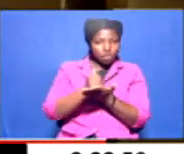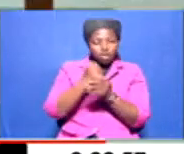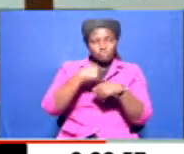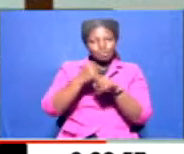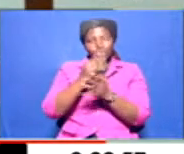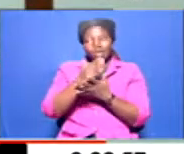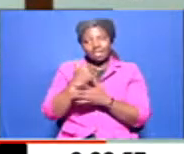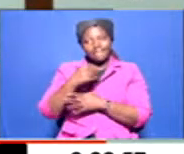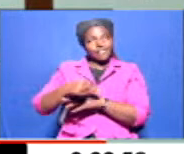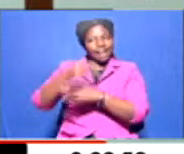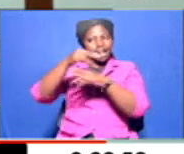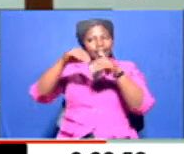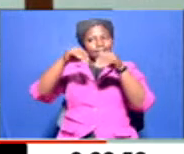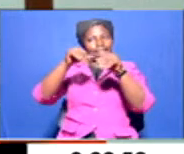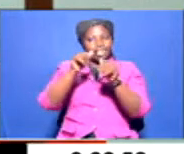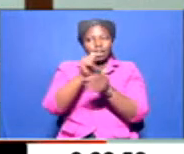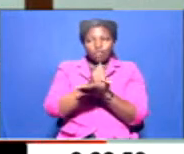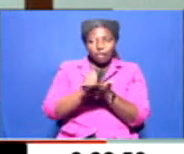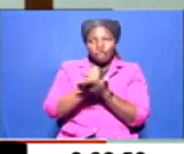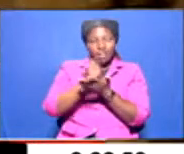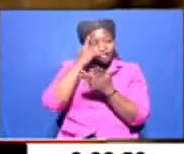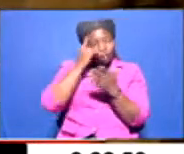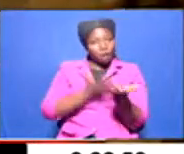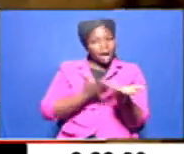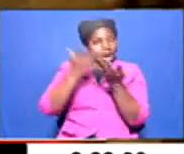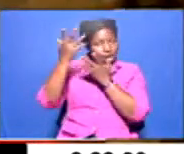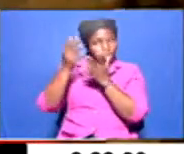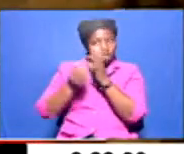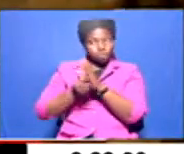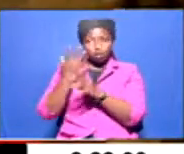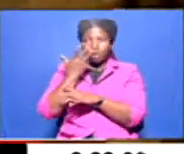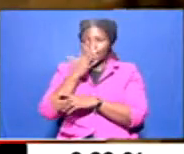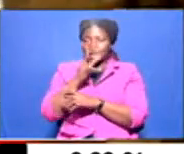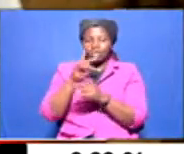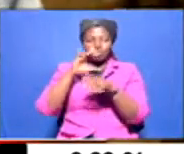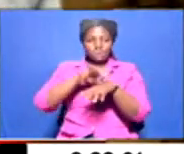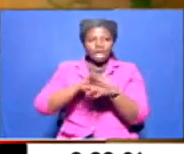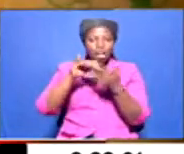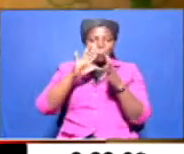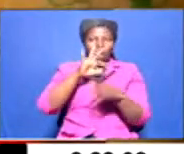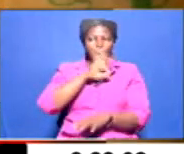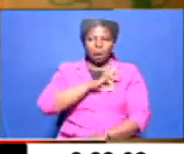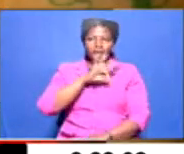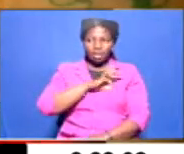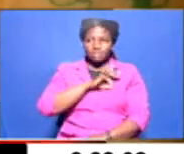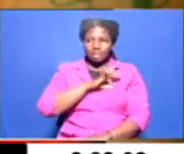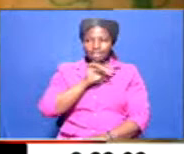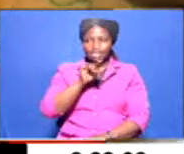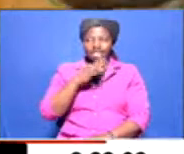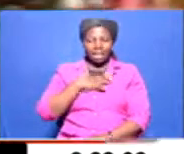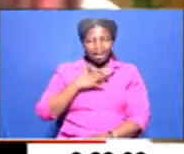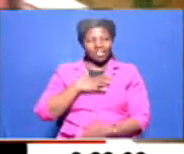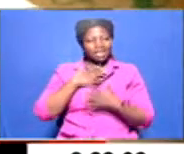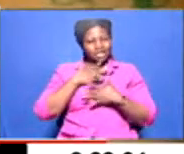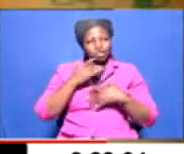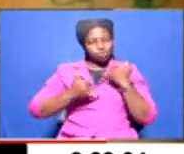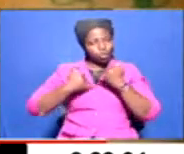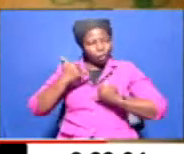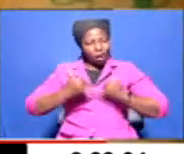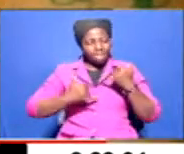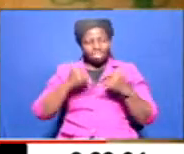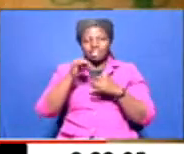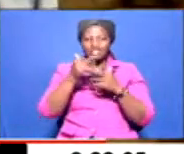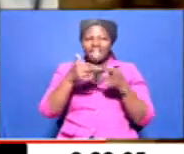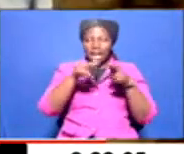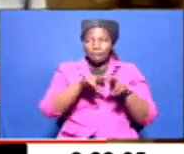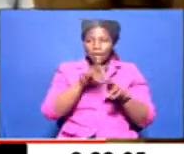beans for export are produced to increase earnings. And that was our pleasure, and it is our happiness. And by the moment,